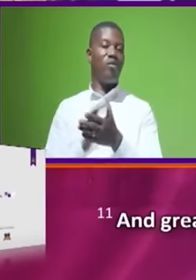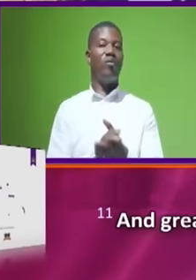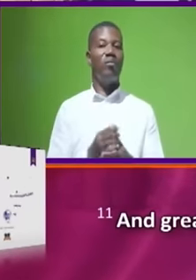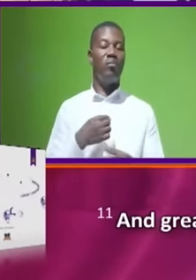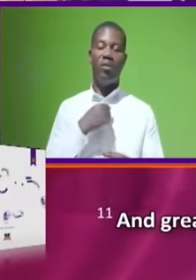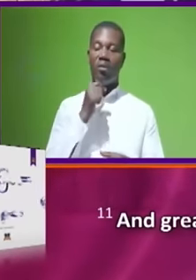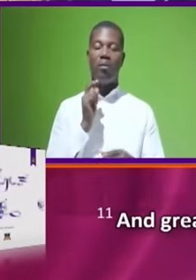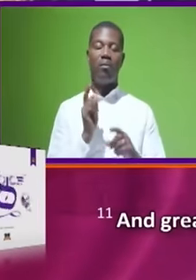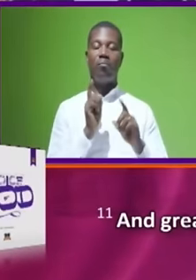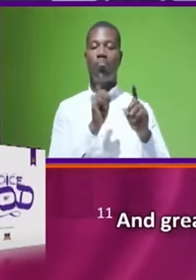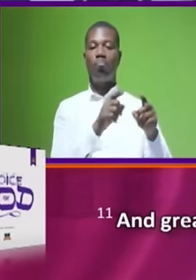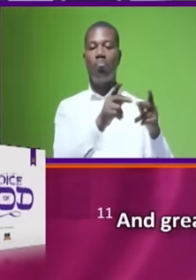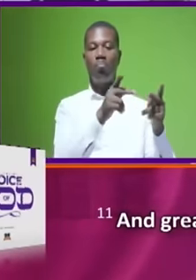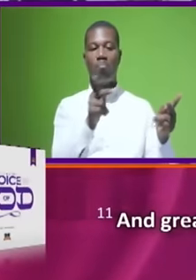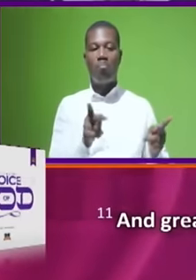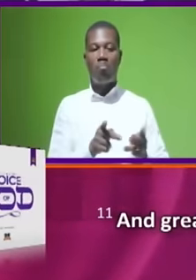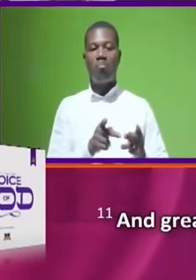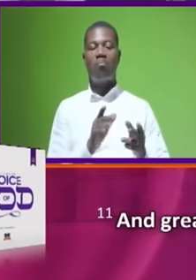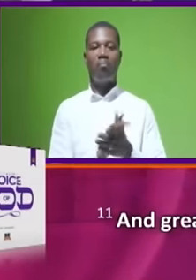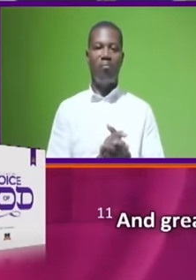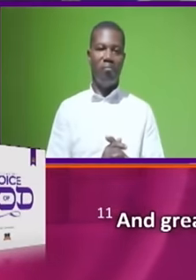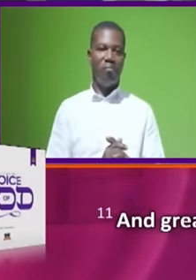ho.